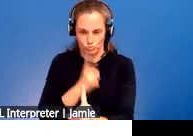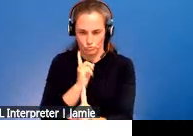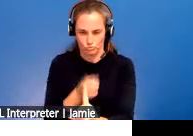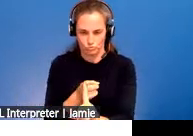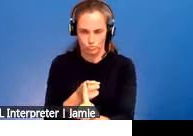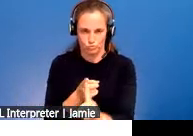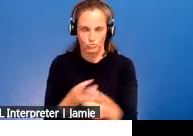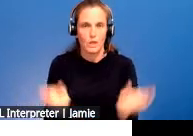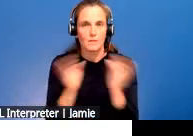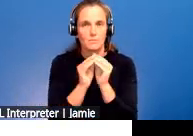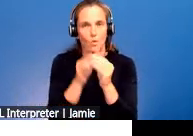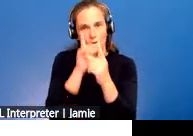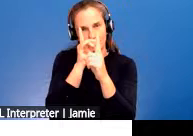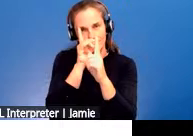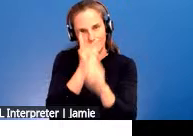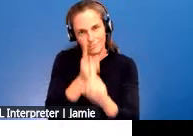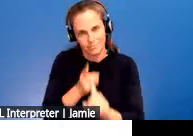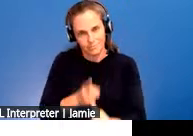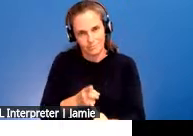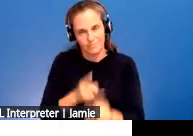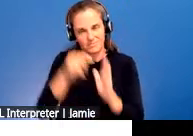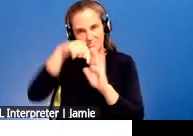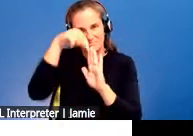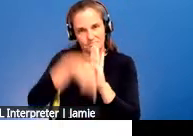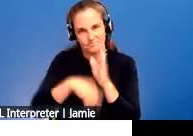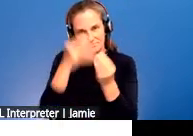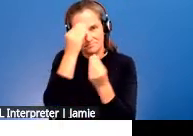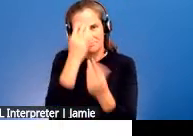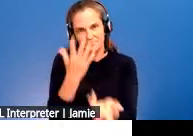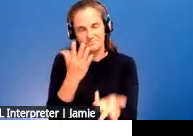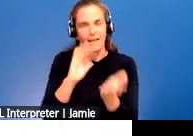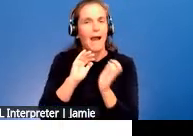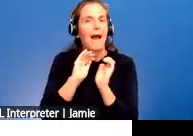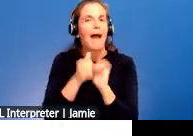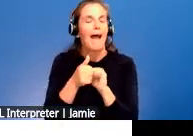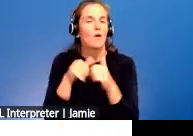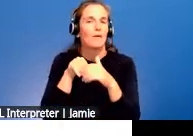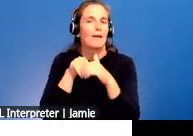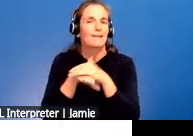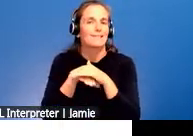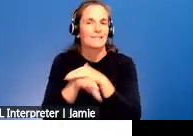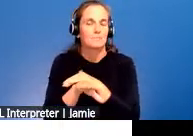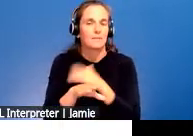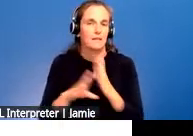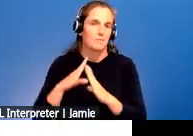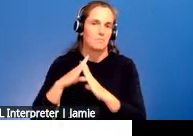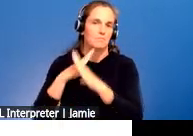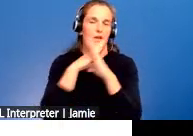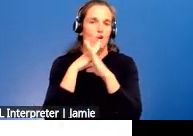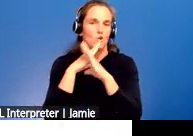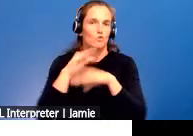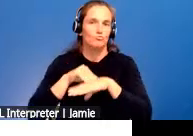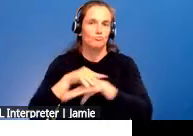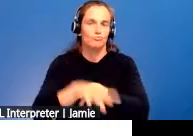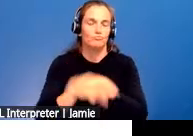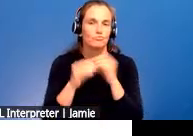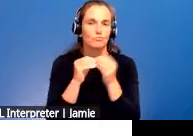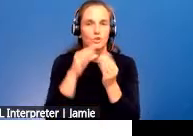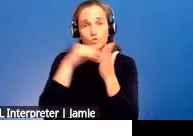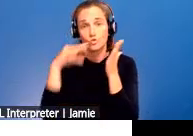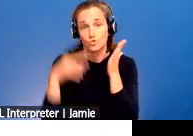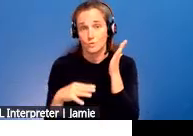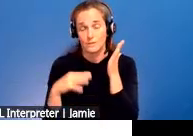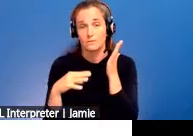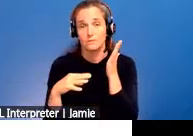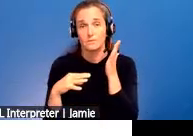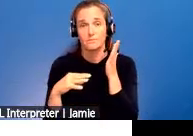detailed, in-depth kind of information about how accessibility barriers impacted students. And we got, a